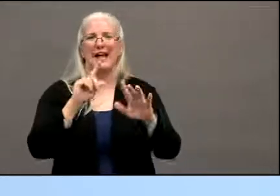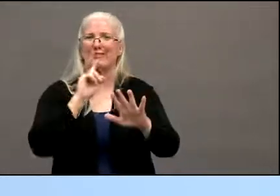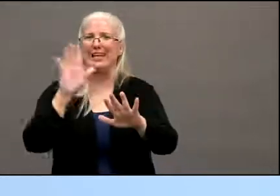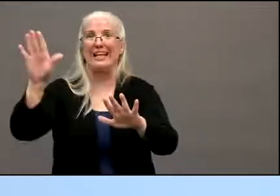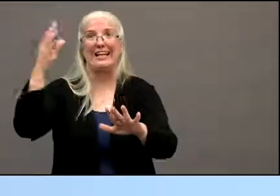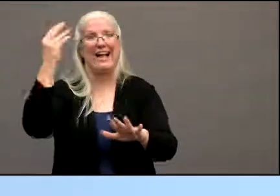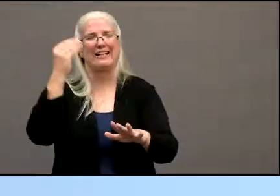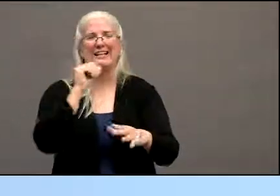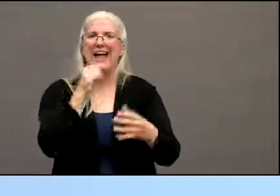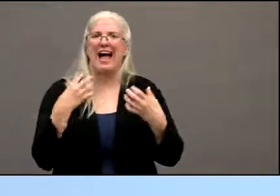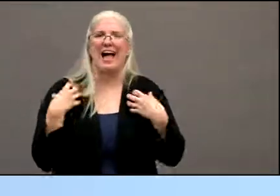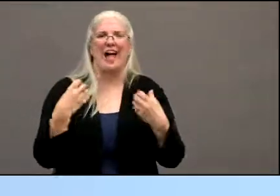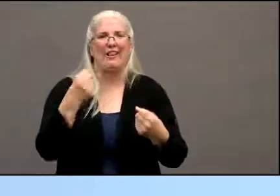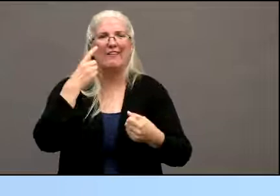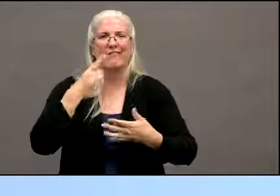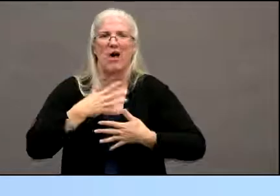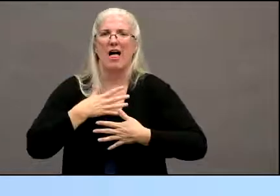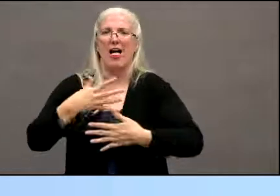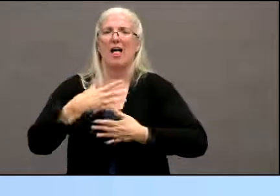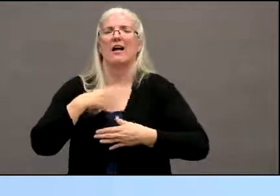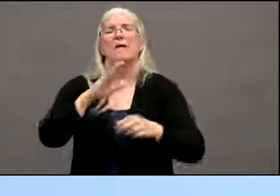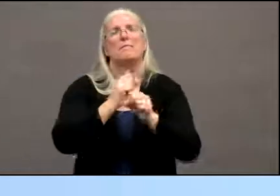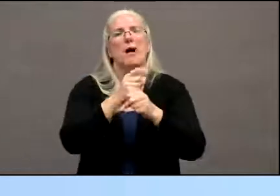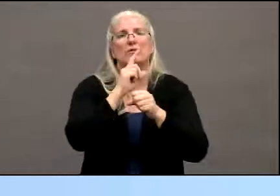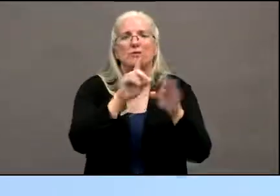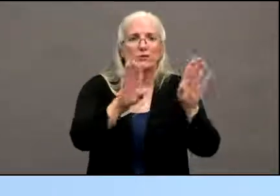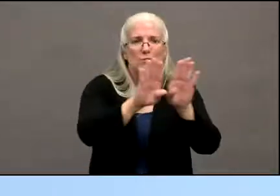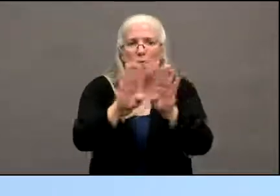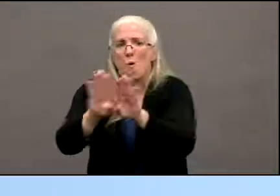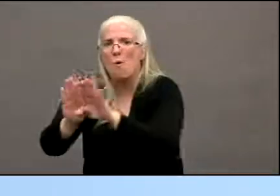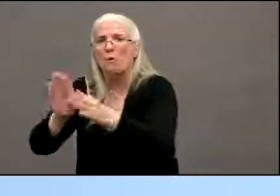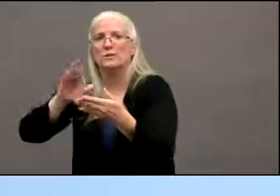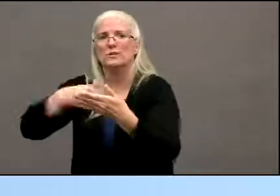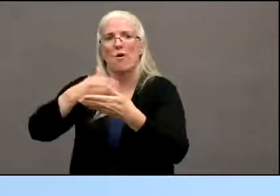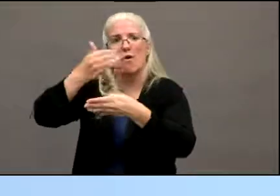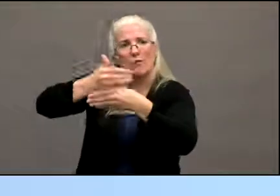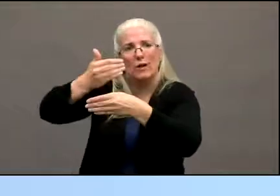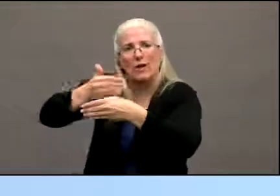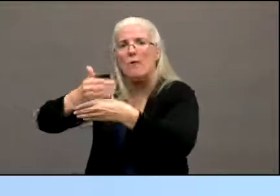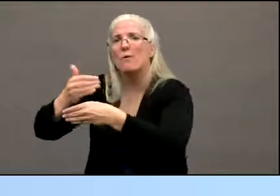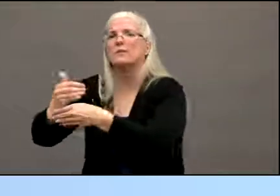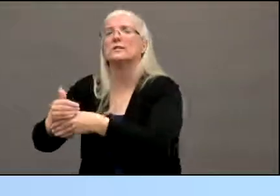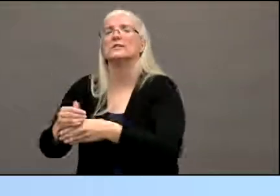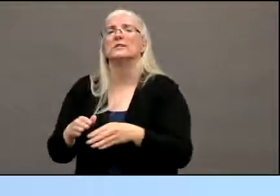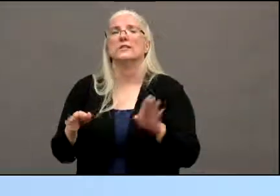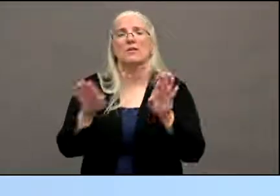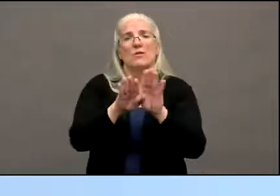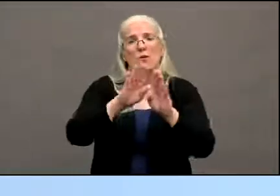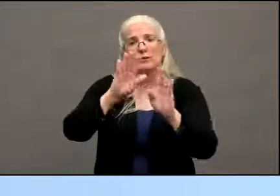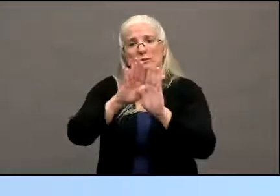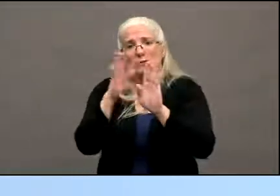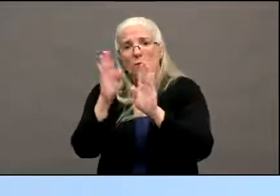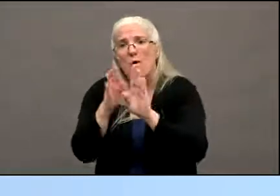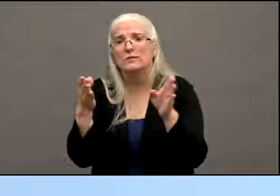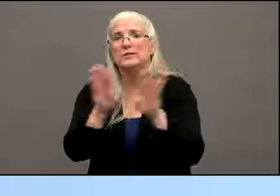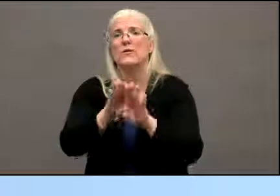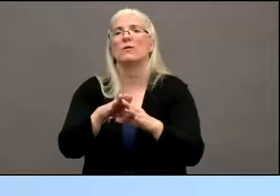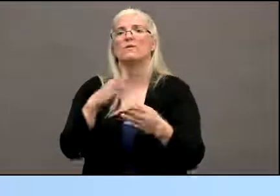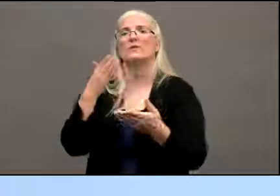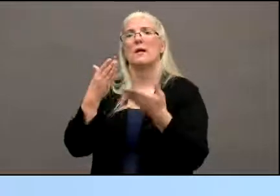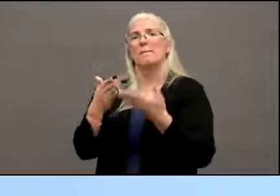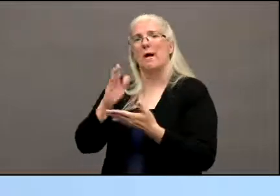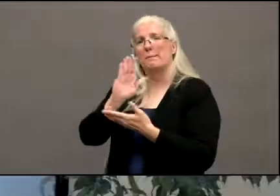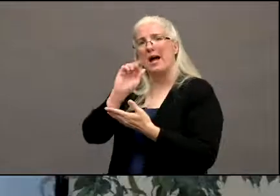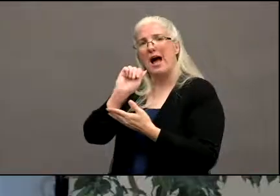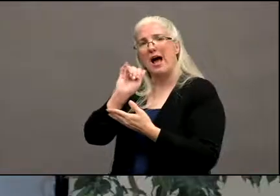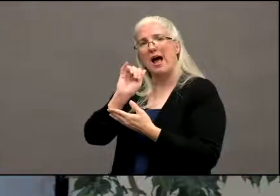may need to close your windows and doors back up again, and turn your air filters on if you have them, to take care of yourself.